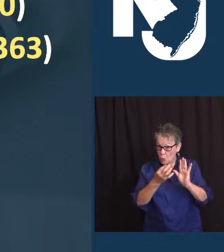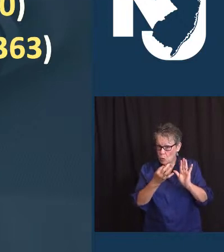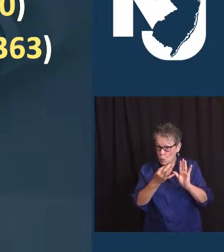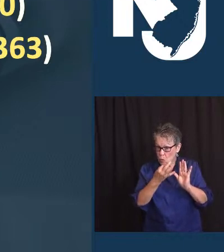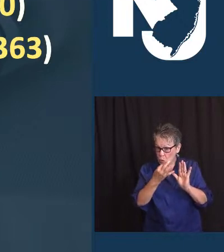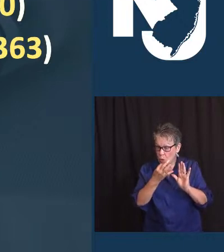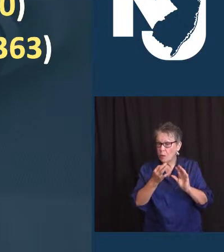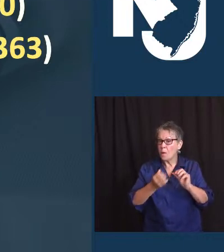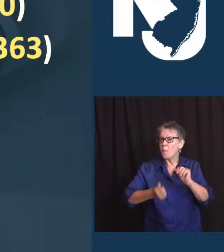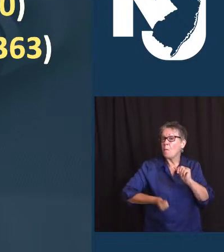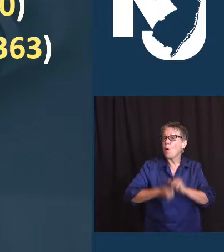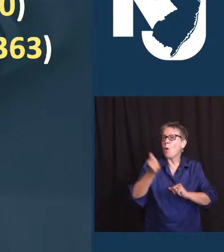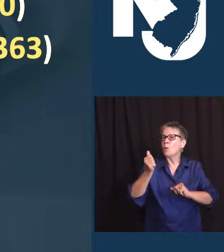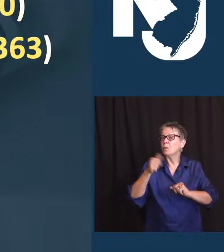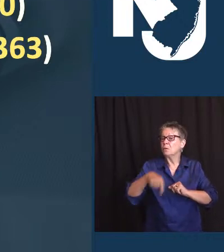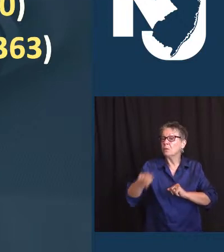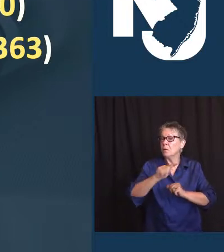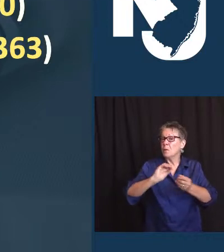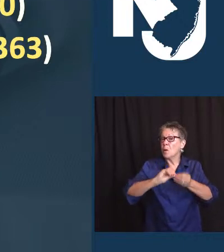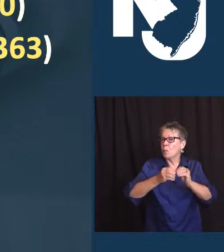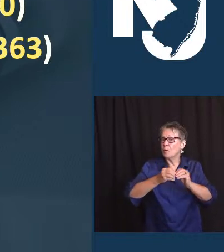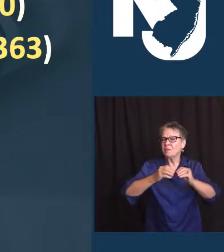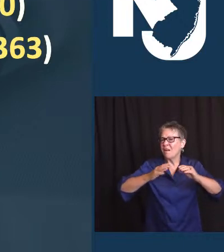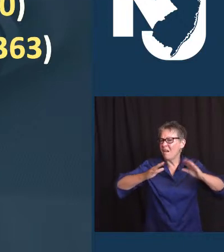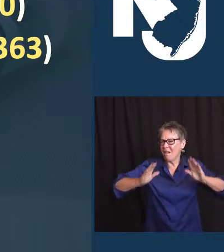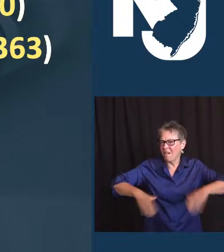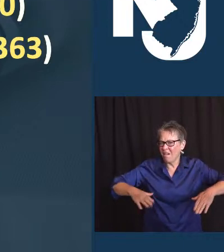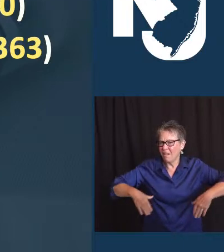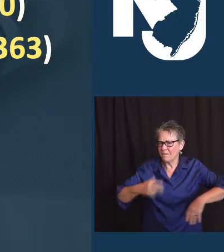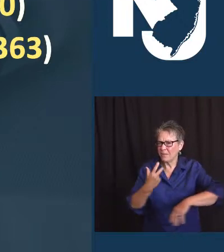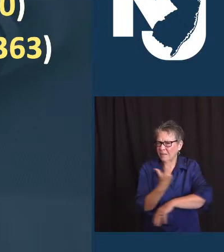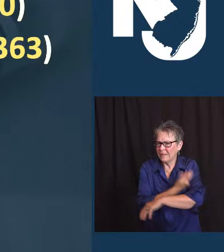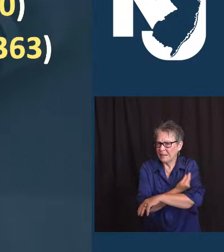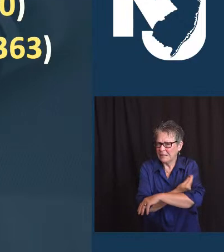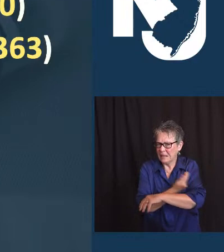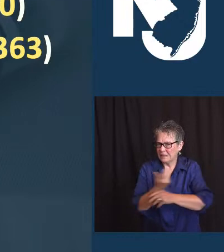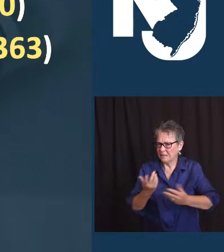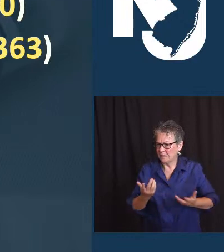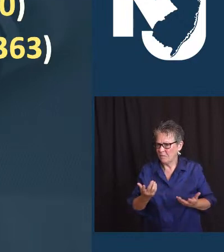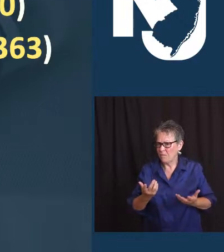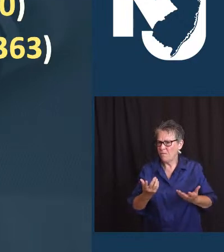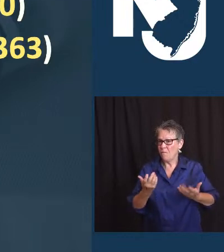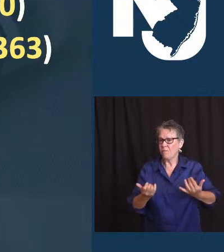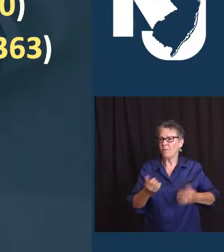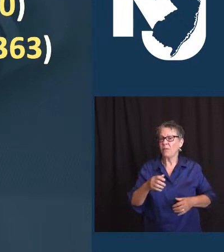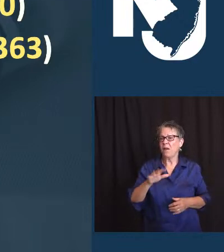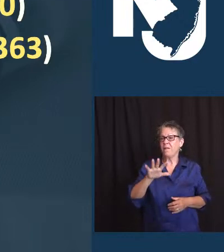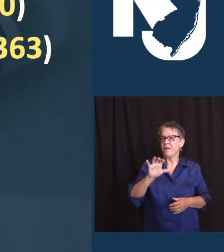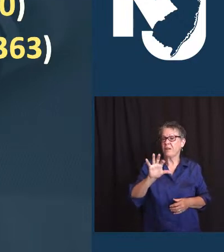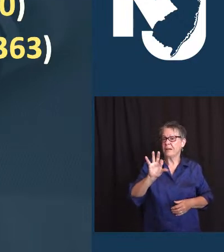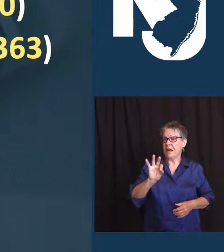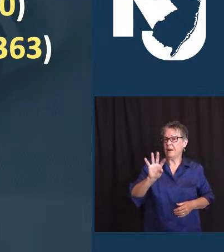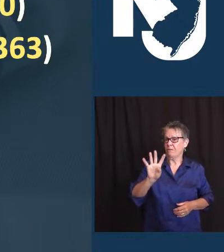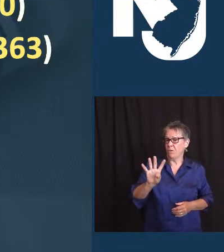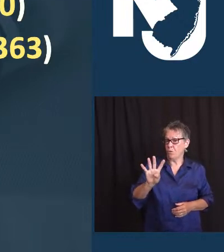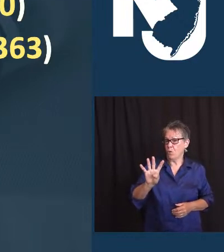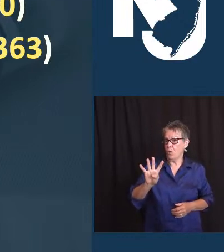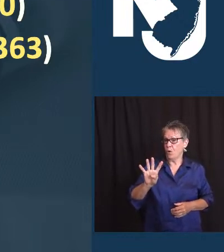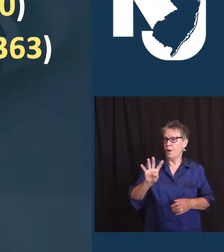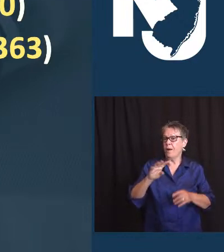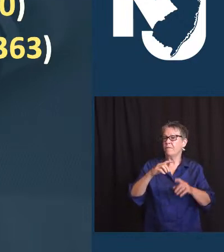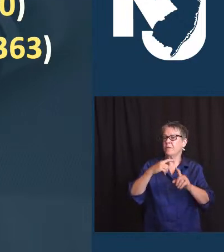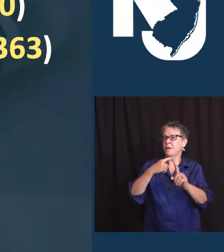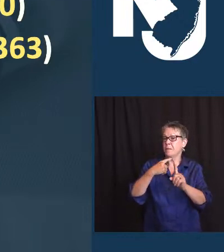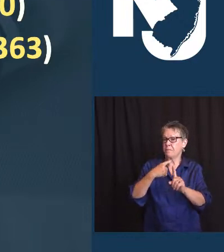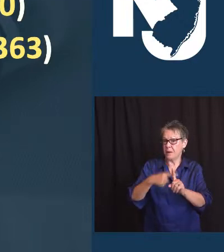We are today reporting an additional 594, as you can see, positive PCR tests, another presumed